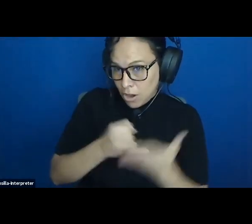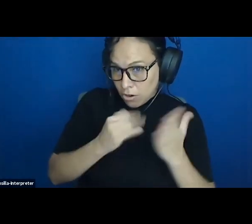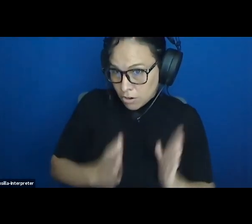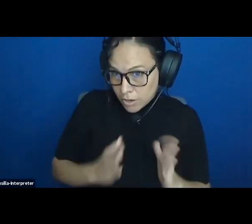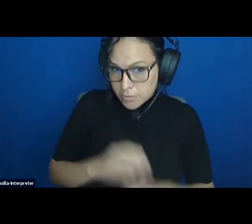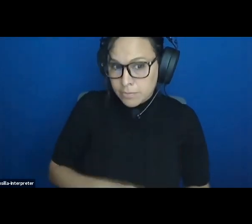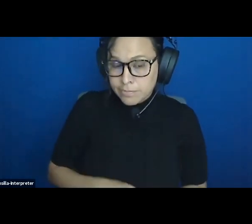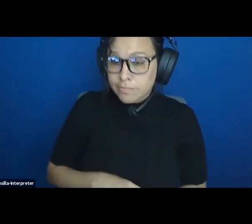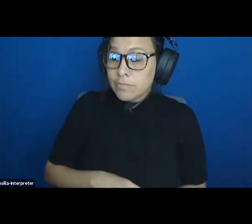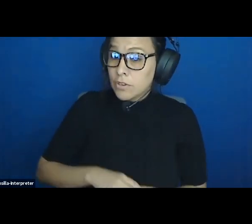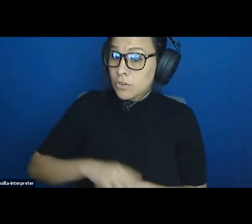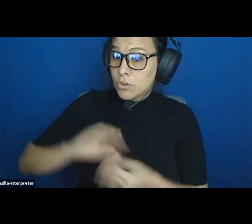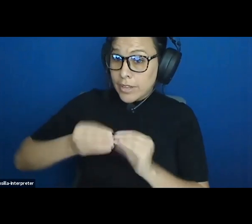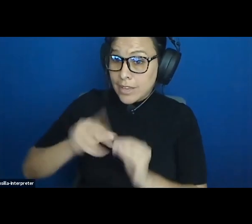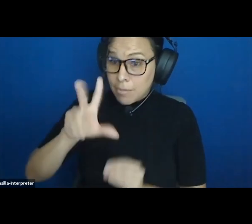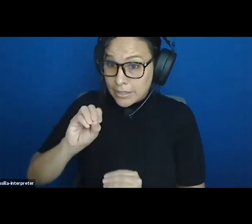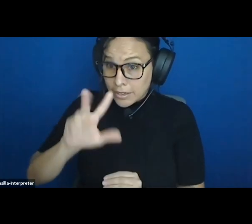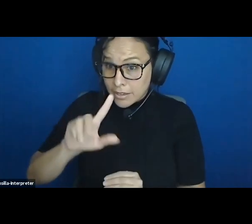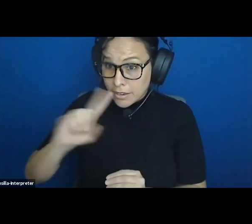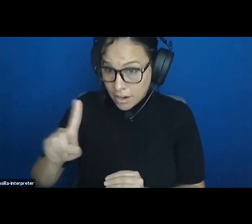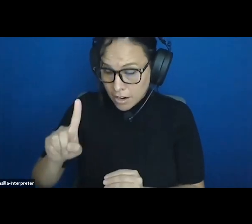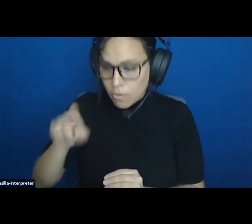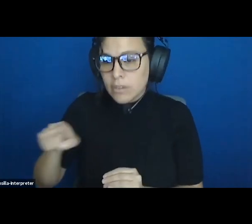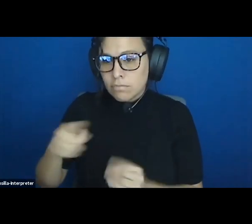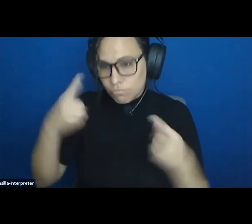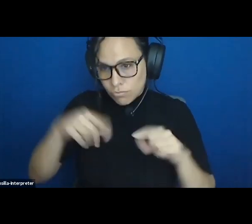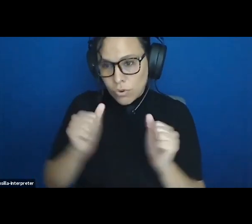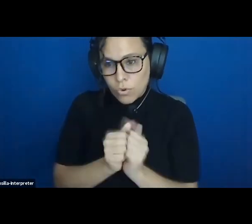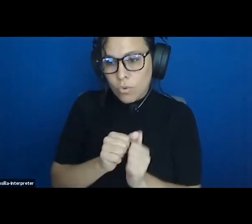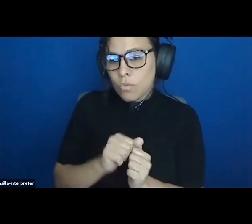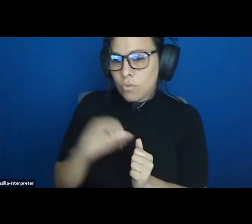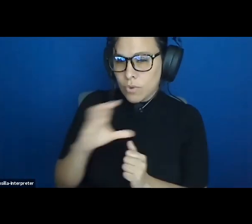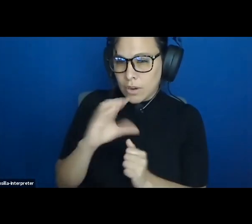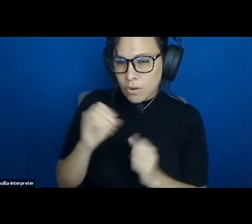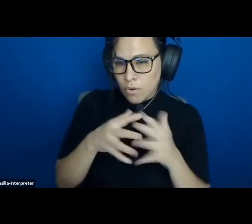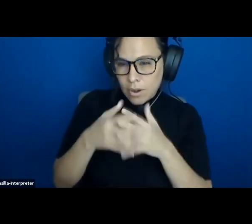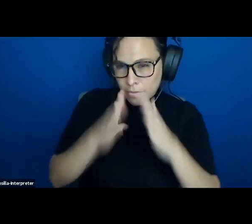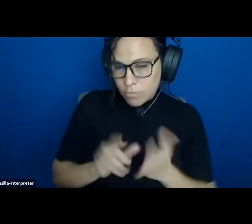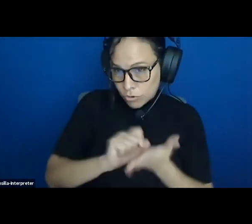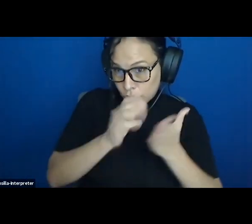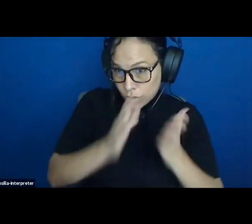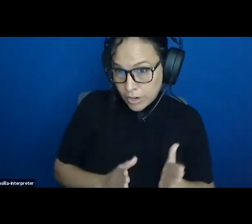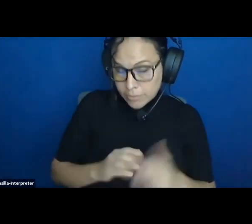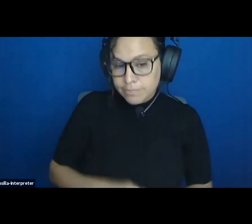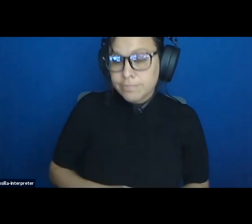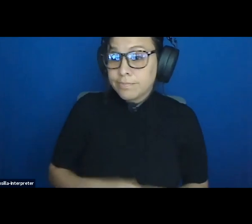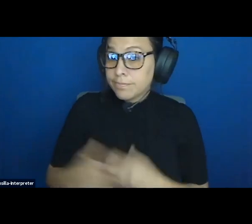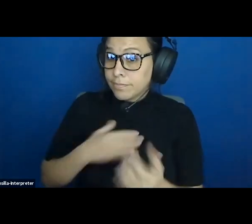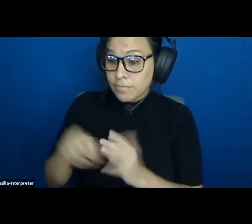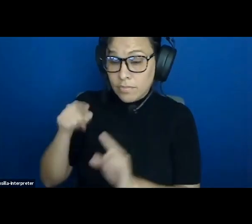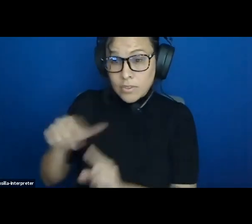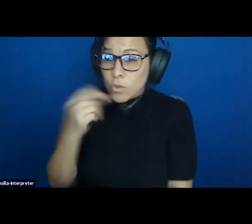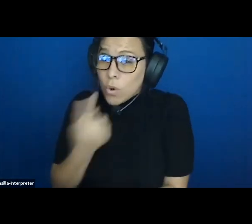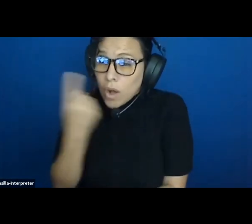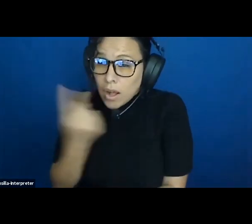30 and 31 were co-edited with American writer Robert Cohen. Even though Margaret Randall was not alone